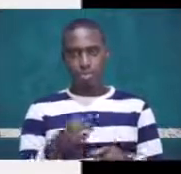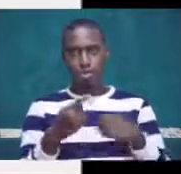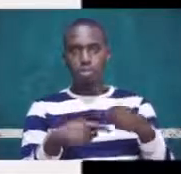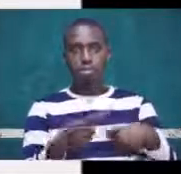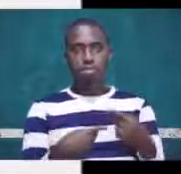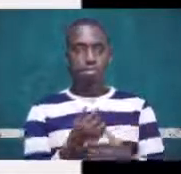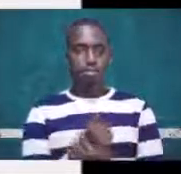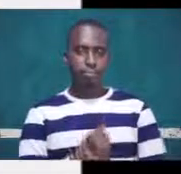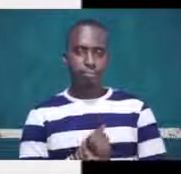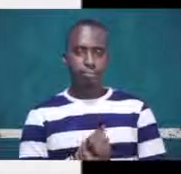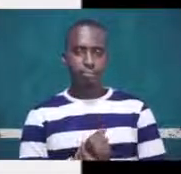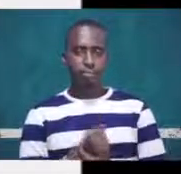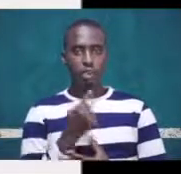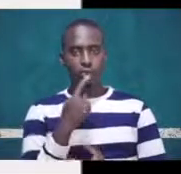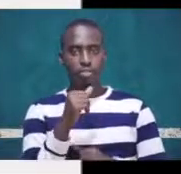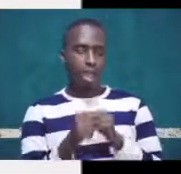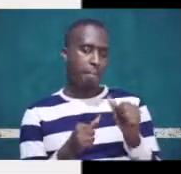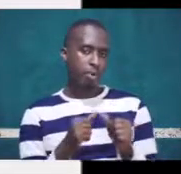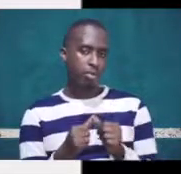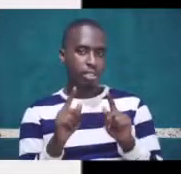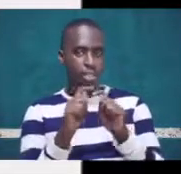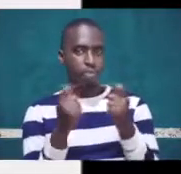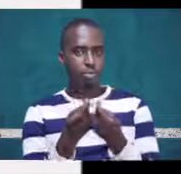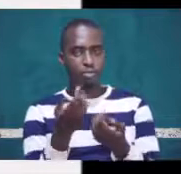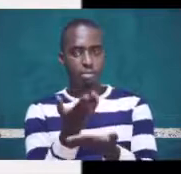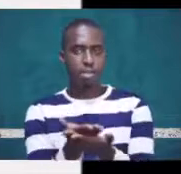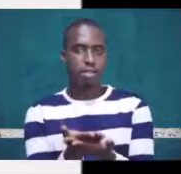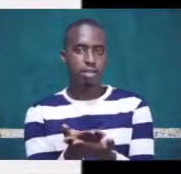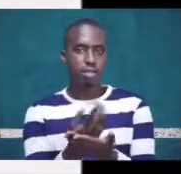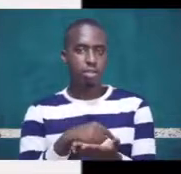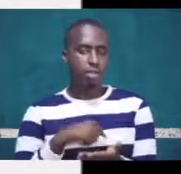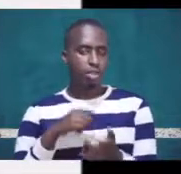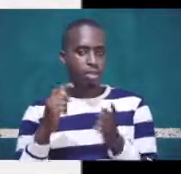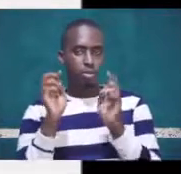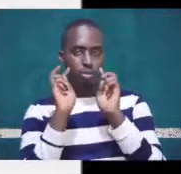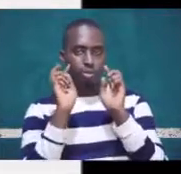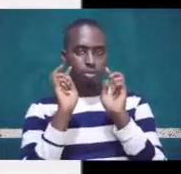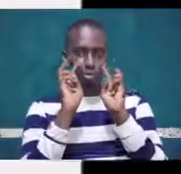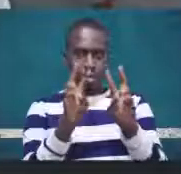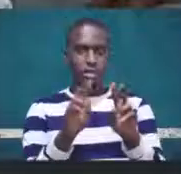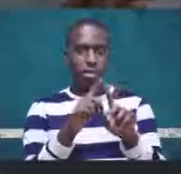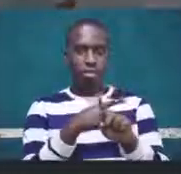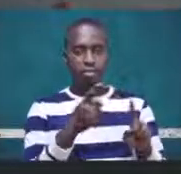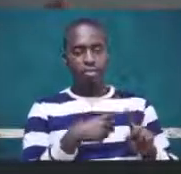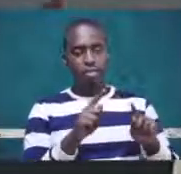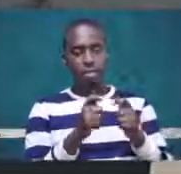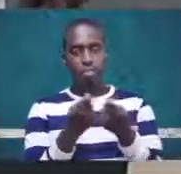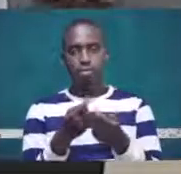continue. We talk about types of demand. We're going to look at different types of